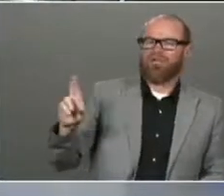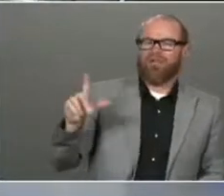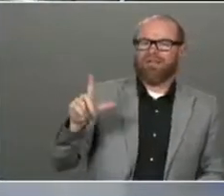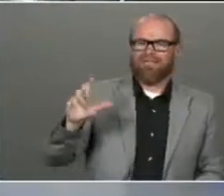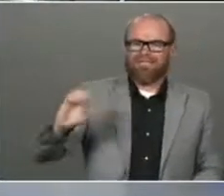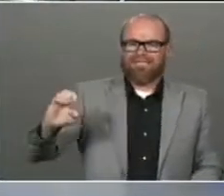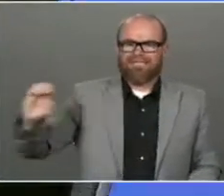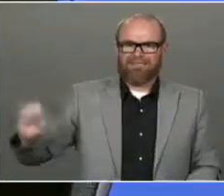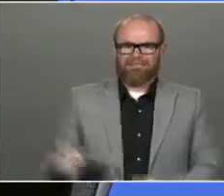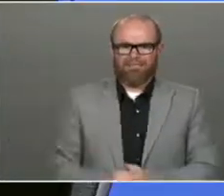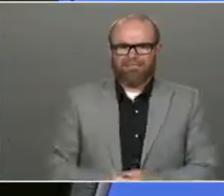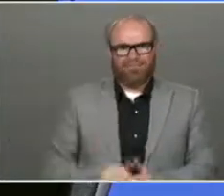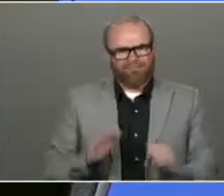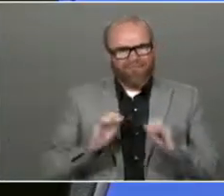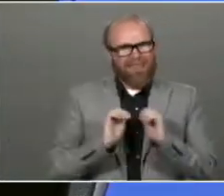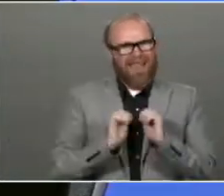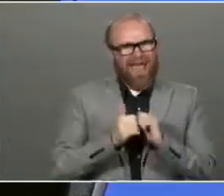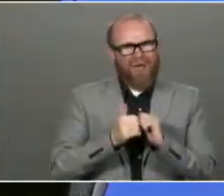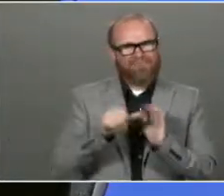COVID response going?